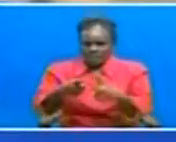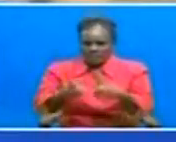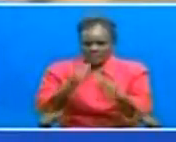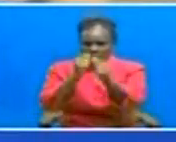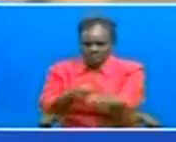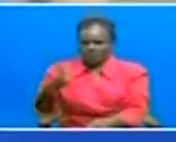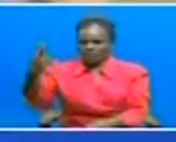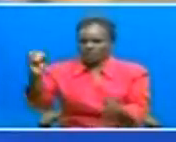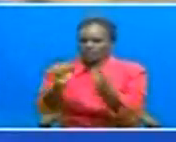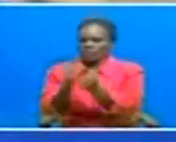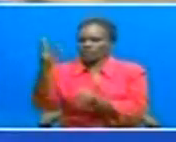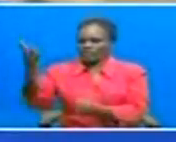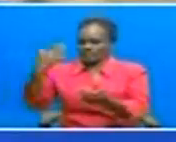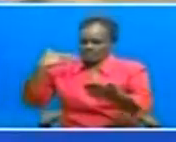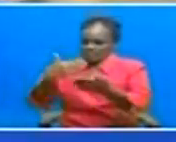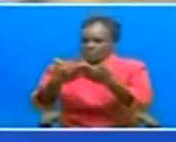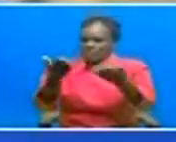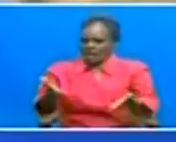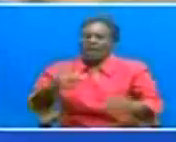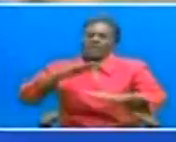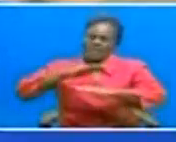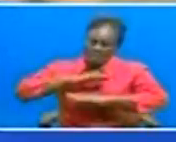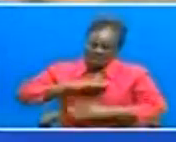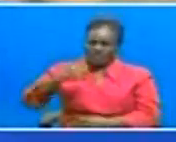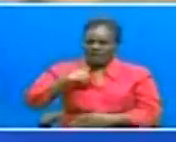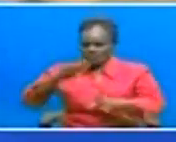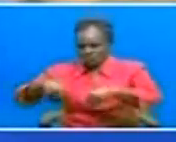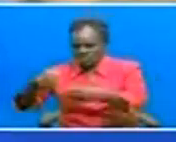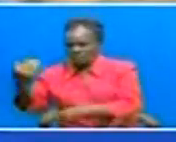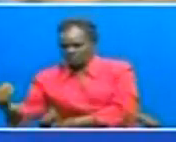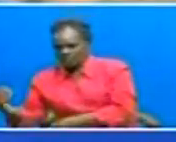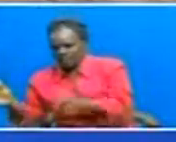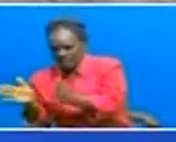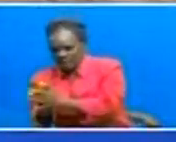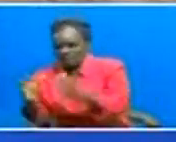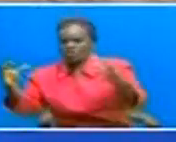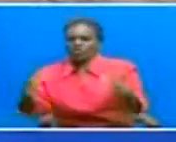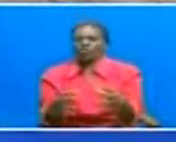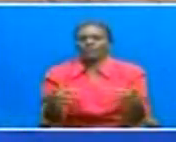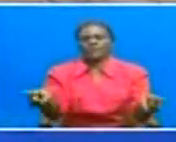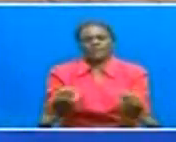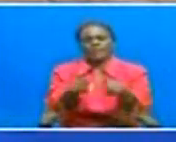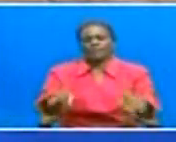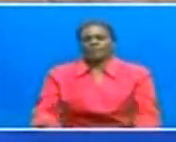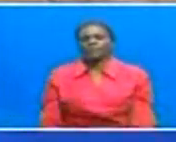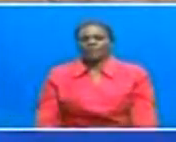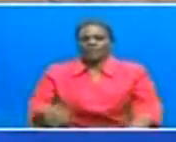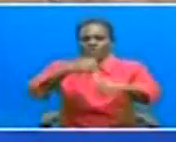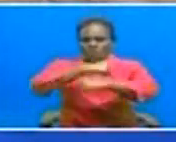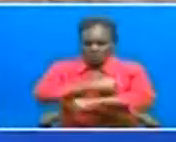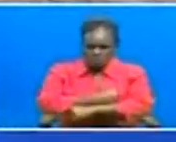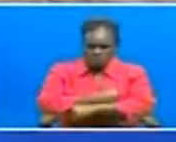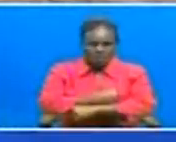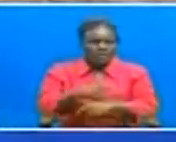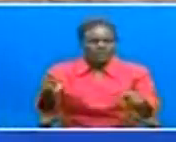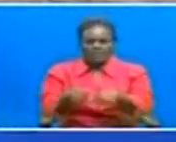early 2014. So far, we've enough to feed the girls and the community comes that buys from us. The school settled for the